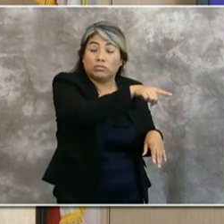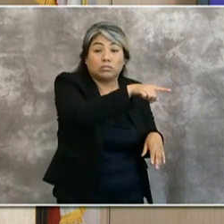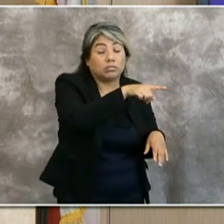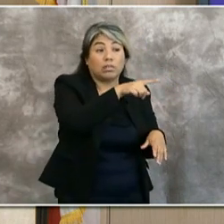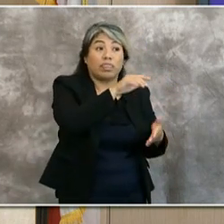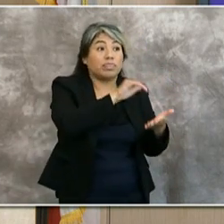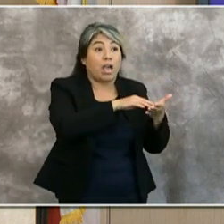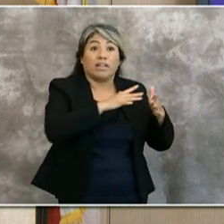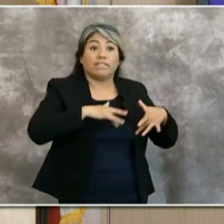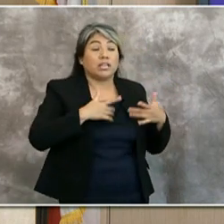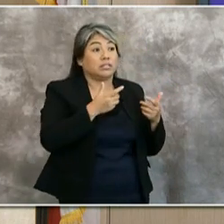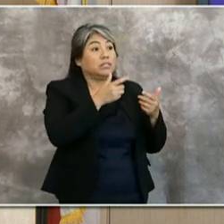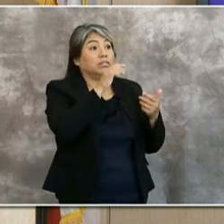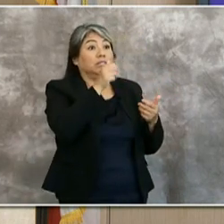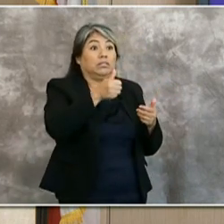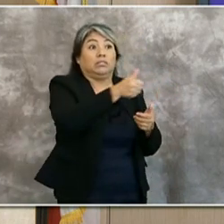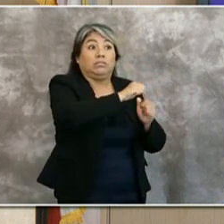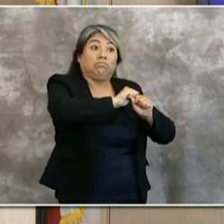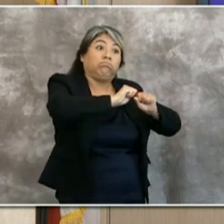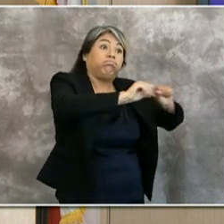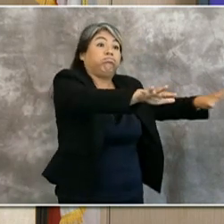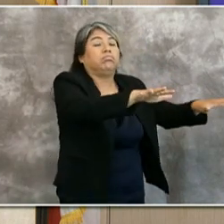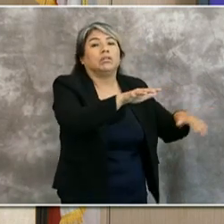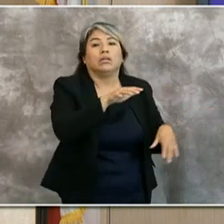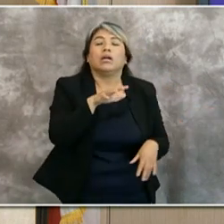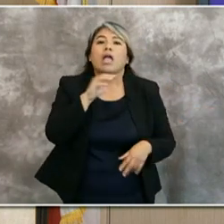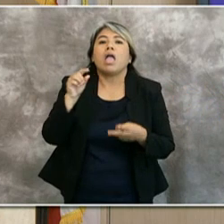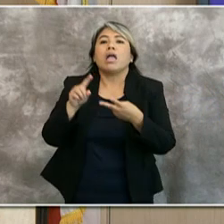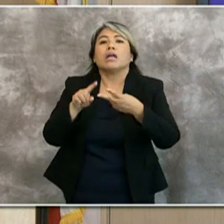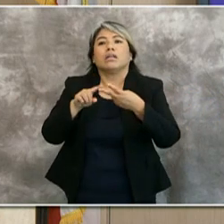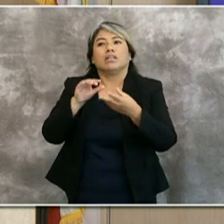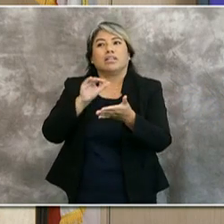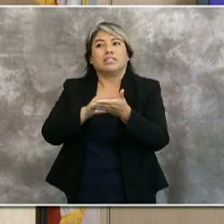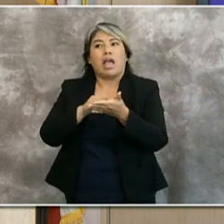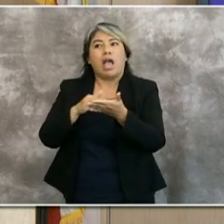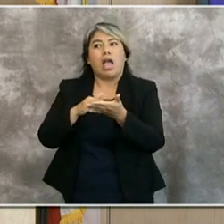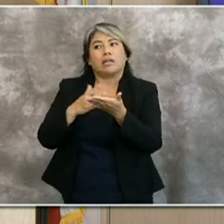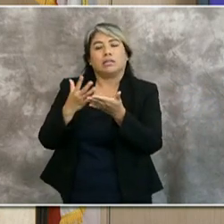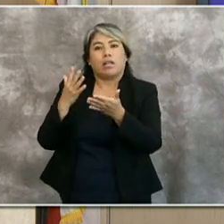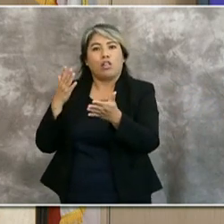events? And does the pending lawsuit